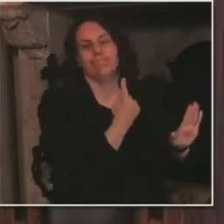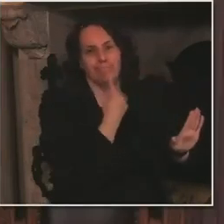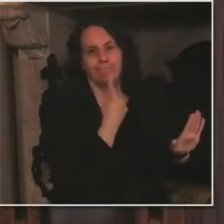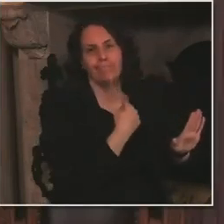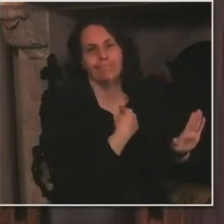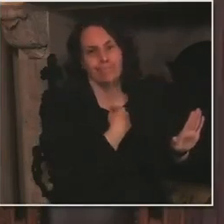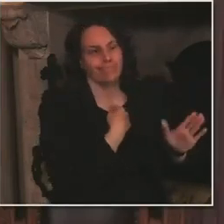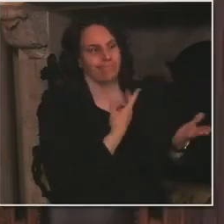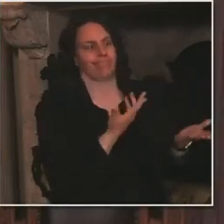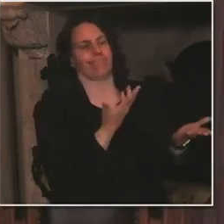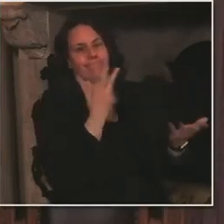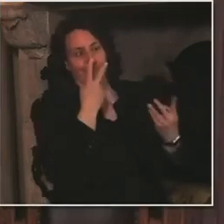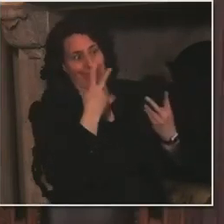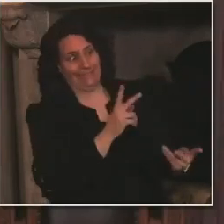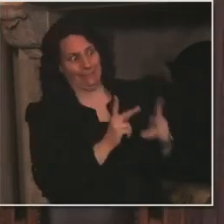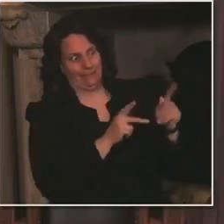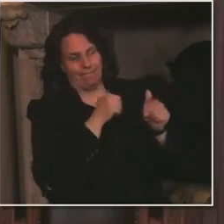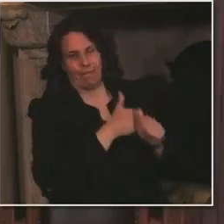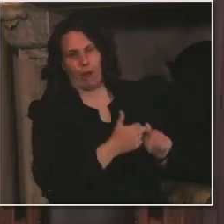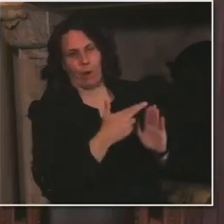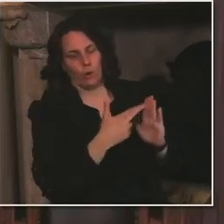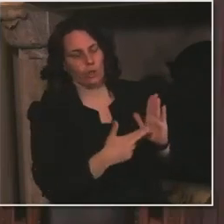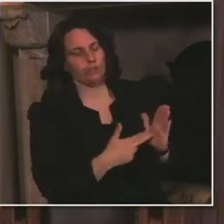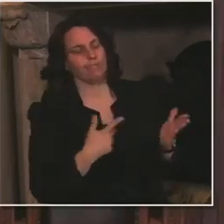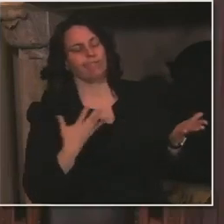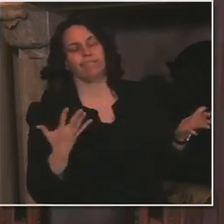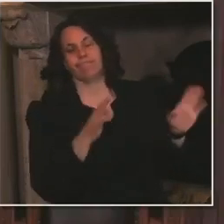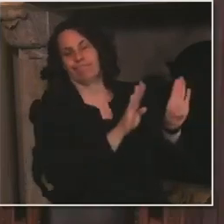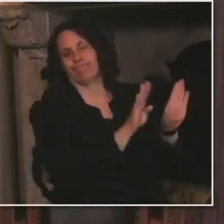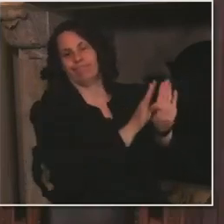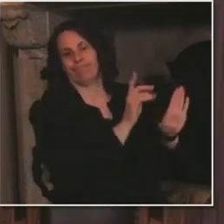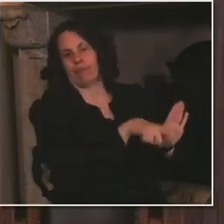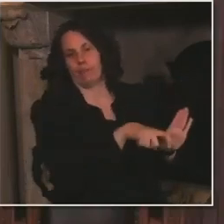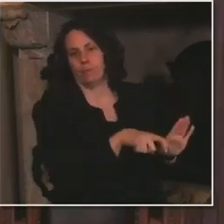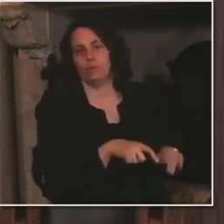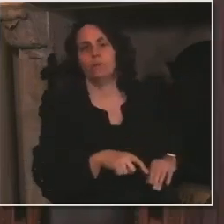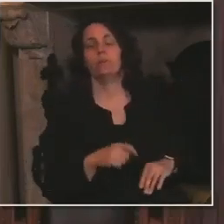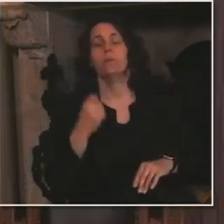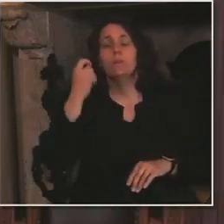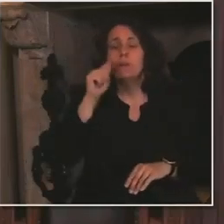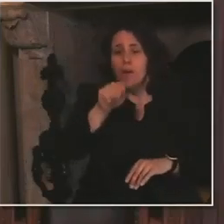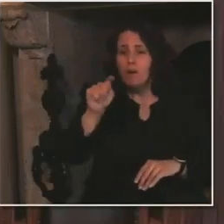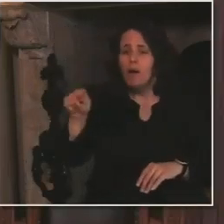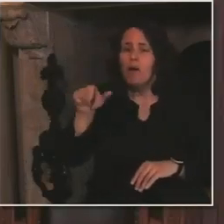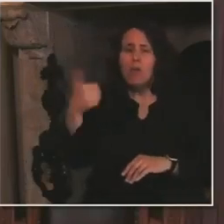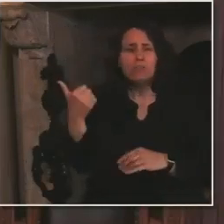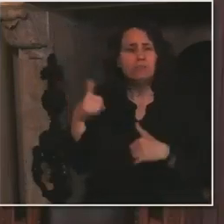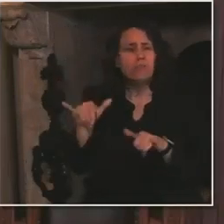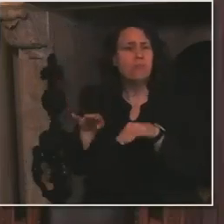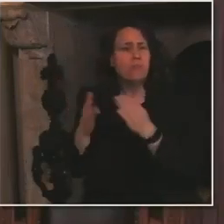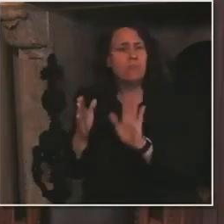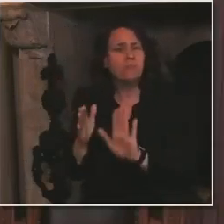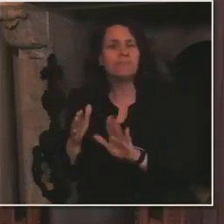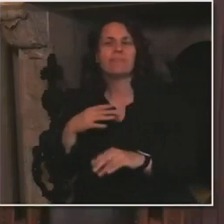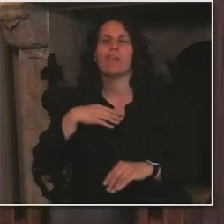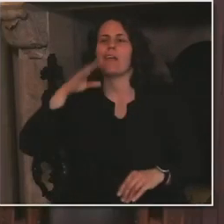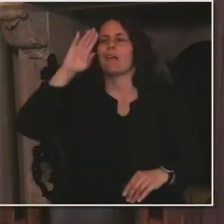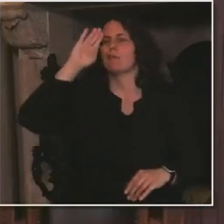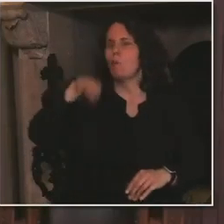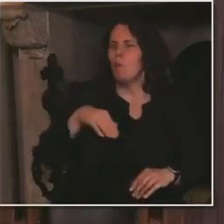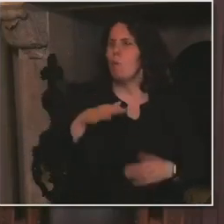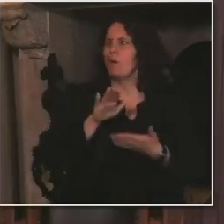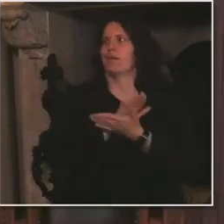But yes, the weather will challenge us, but. You know, people of Wisconsin know that they've saved lives by being safer at